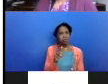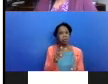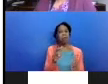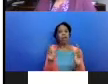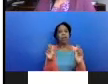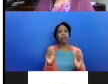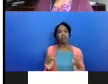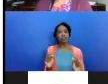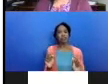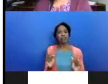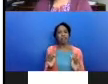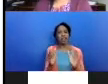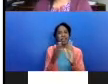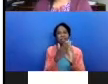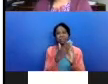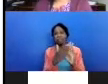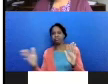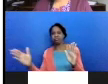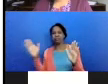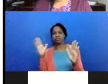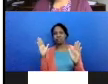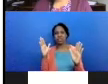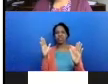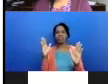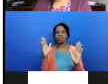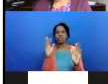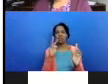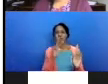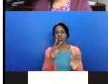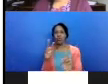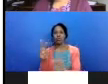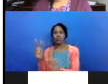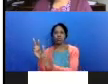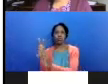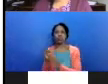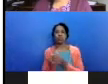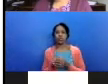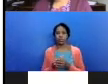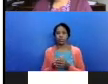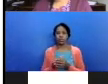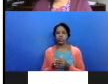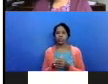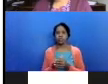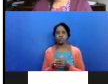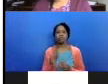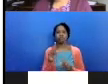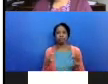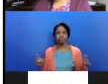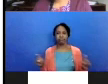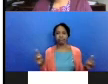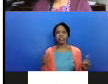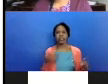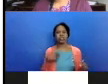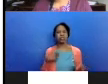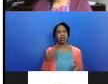do I want the men to respond to their partners the same way I want to? That's the same way I'm responding to the men when they disagree with